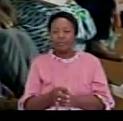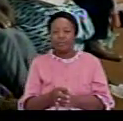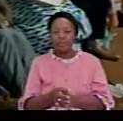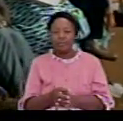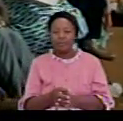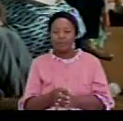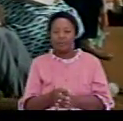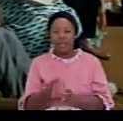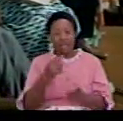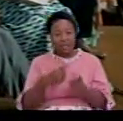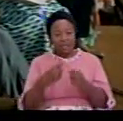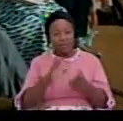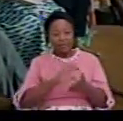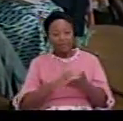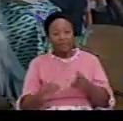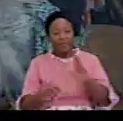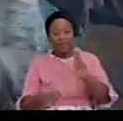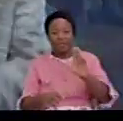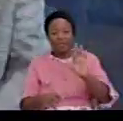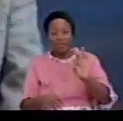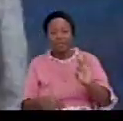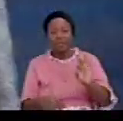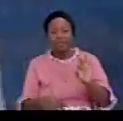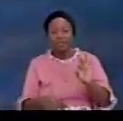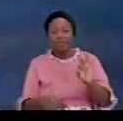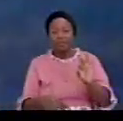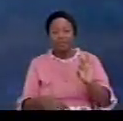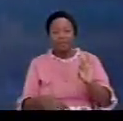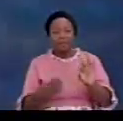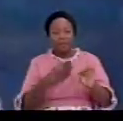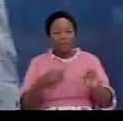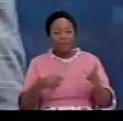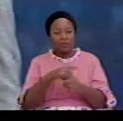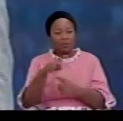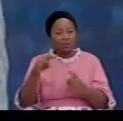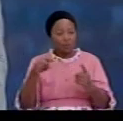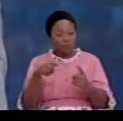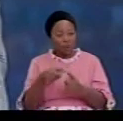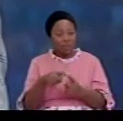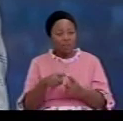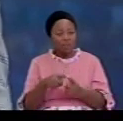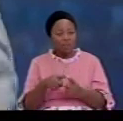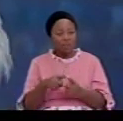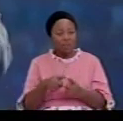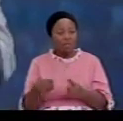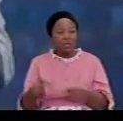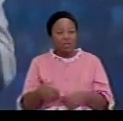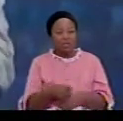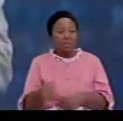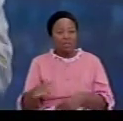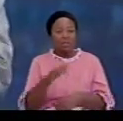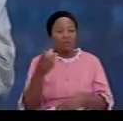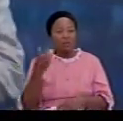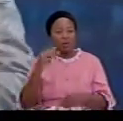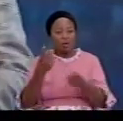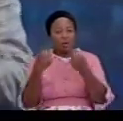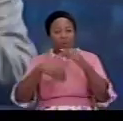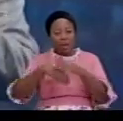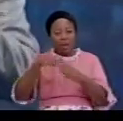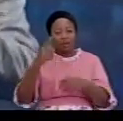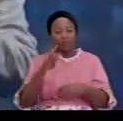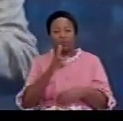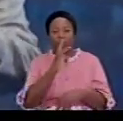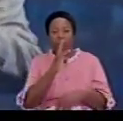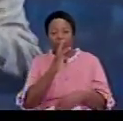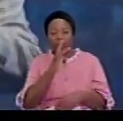And then in verse 39, and when they were come up out of the water,